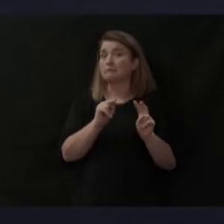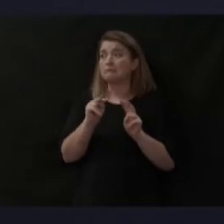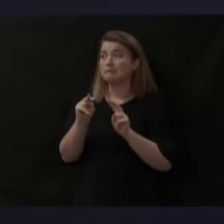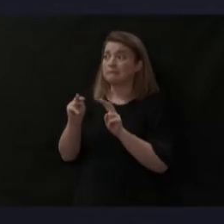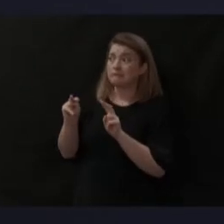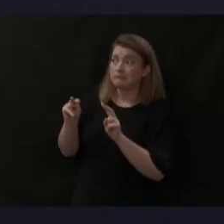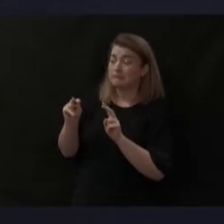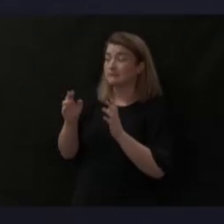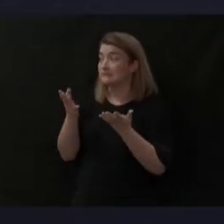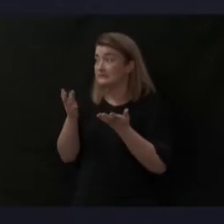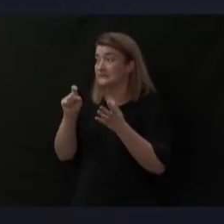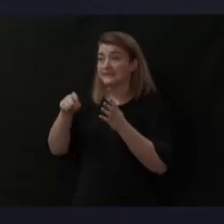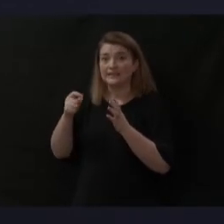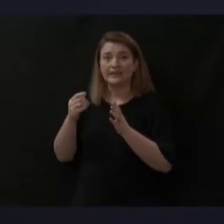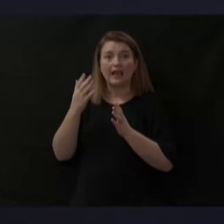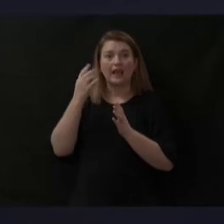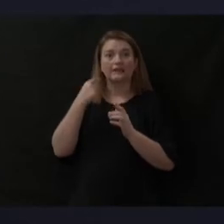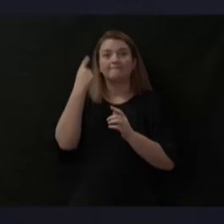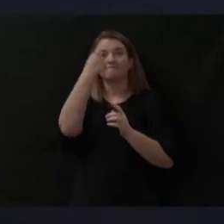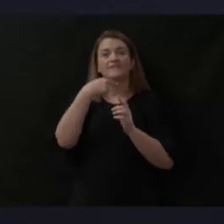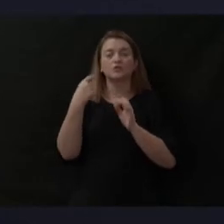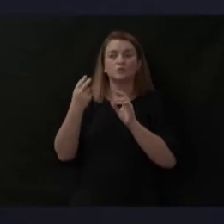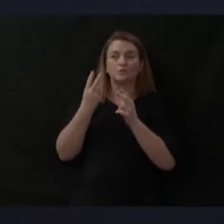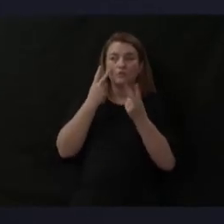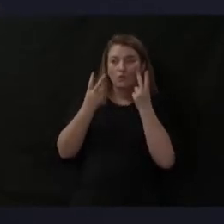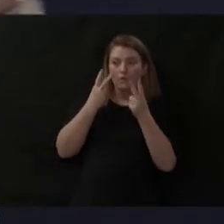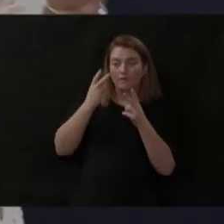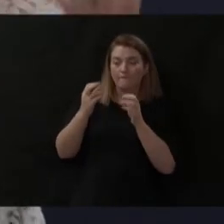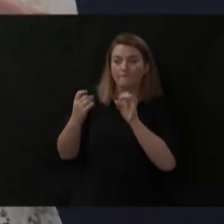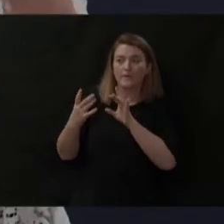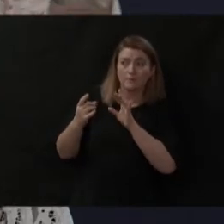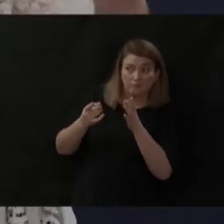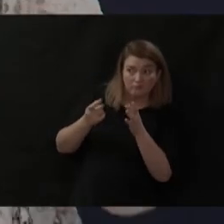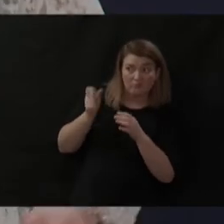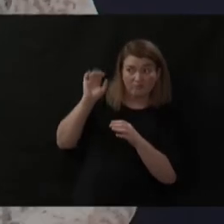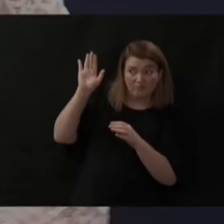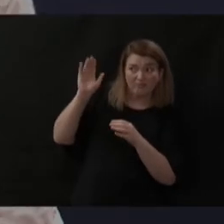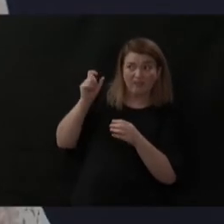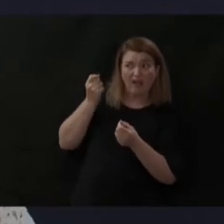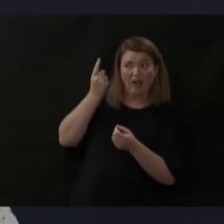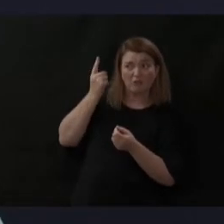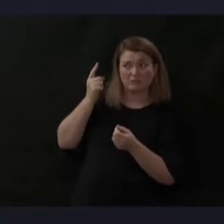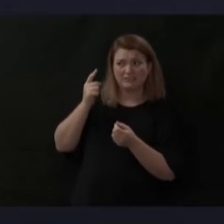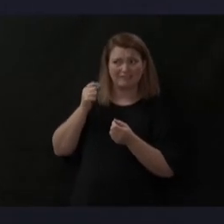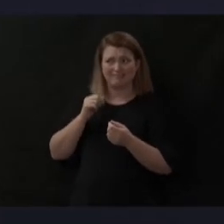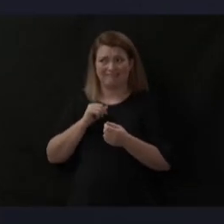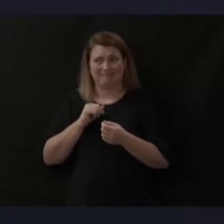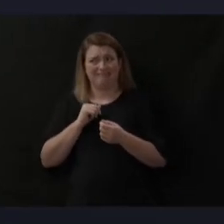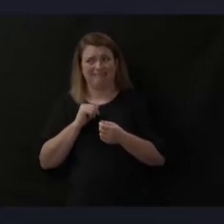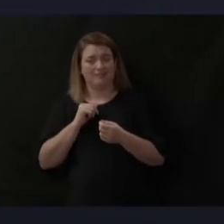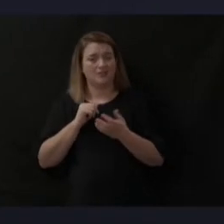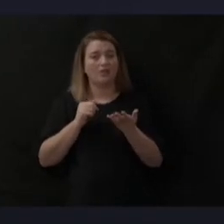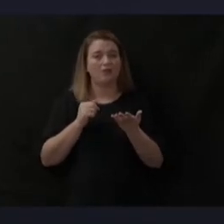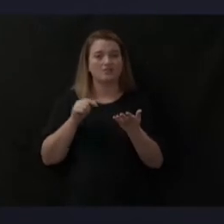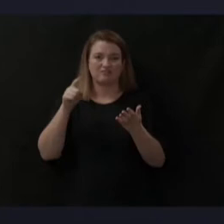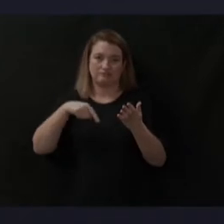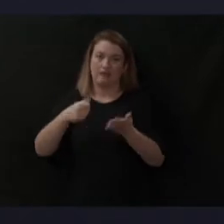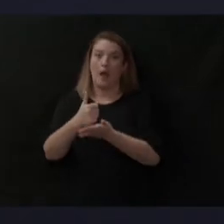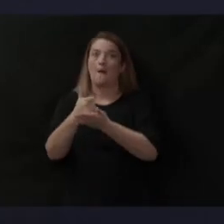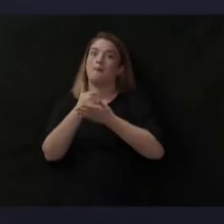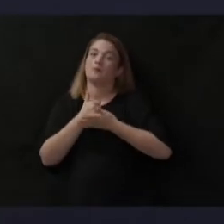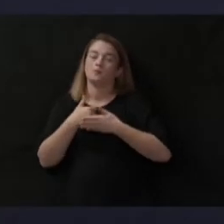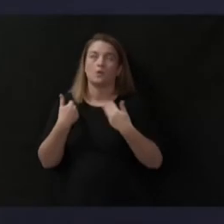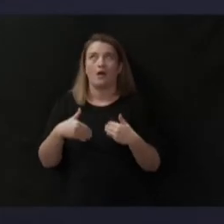know, to say, yeah, I get it, or no, I don't. It's so different for a teacher to just teach to a camera. Okay, so cops